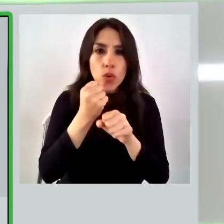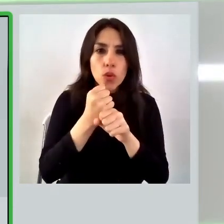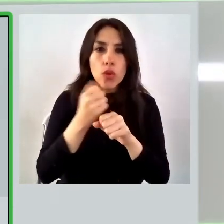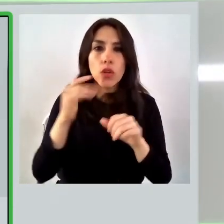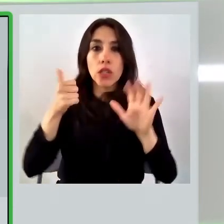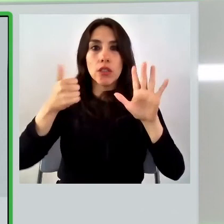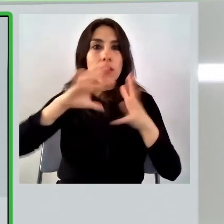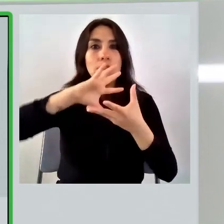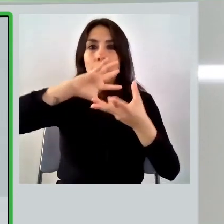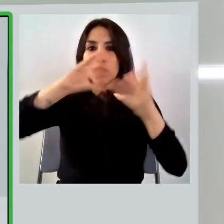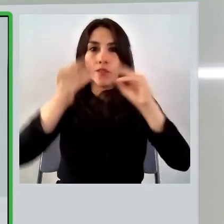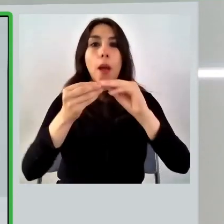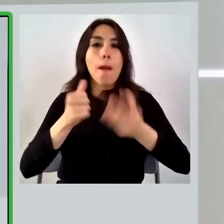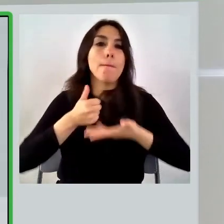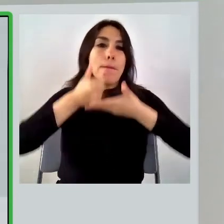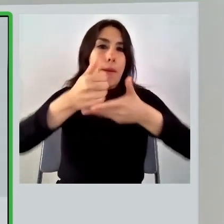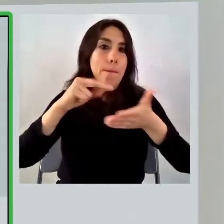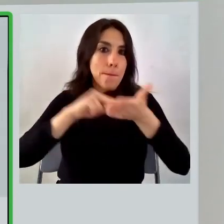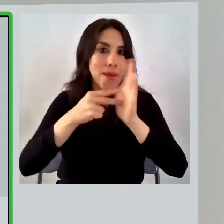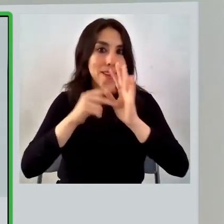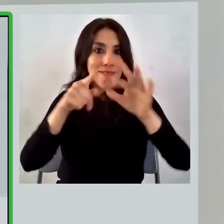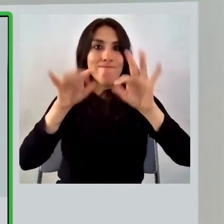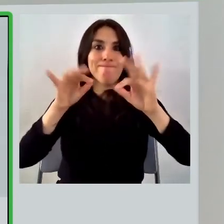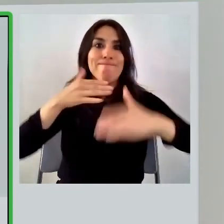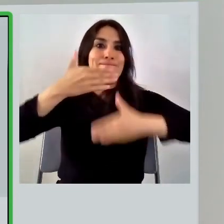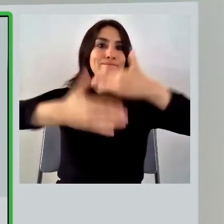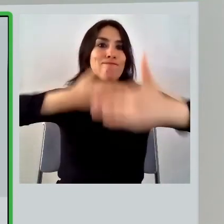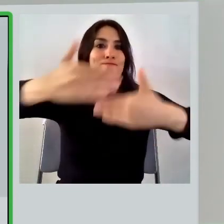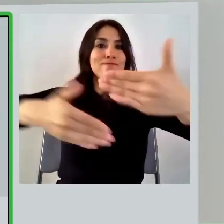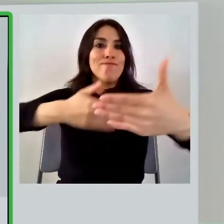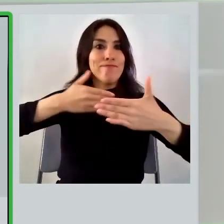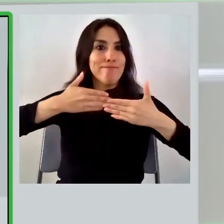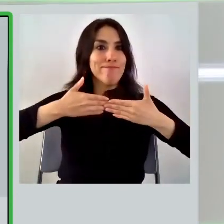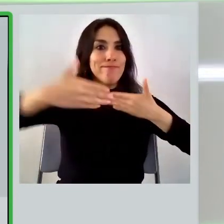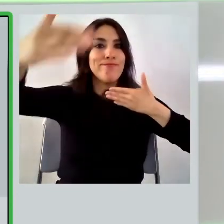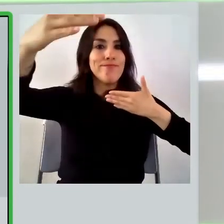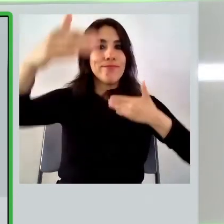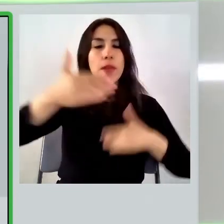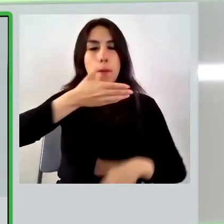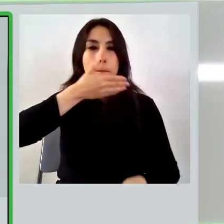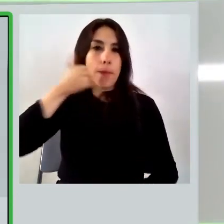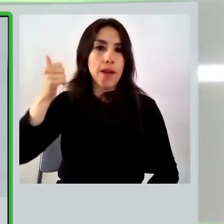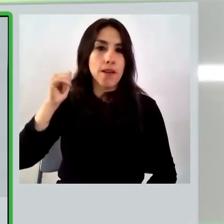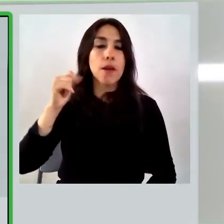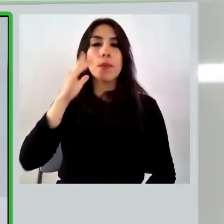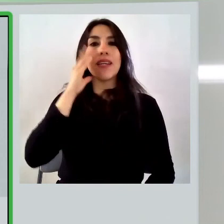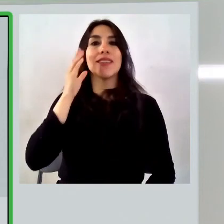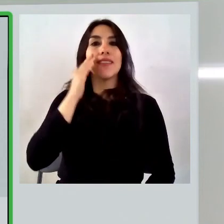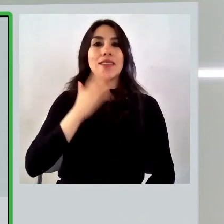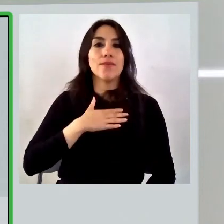disabilities. Now, specifically on the confidence and belonging